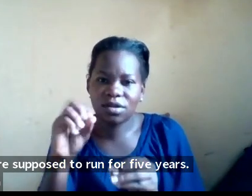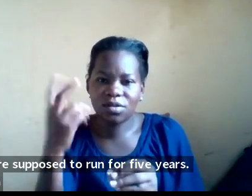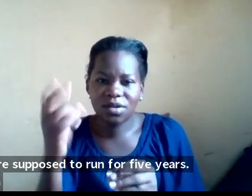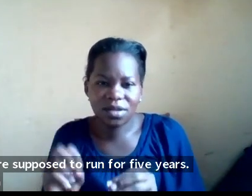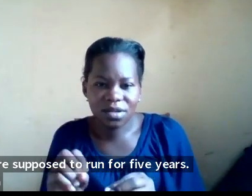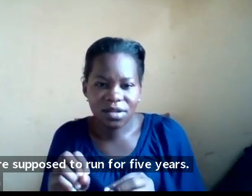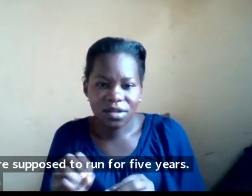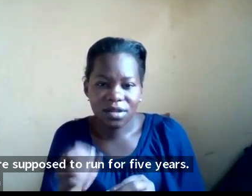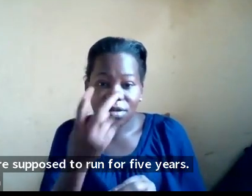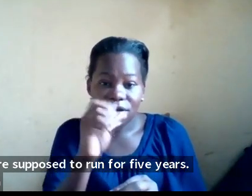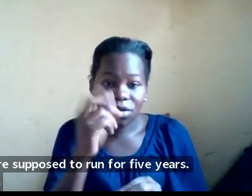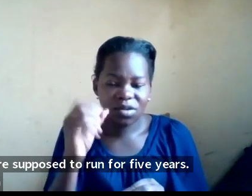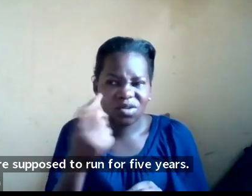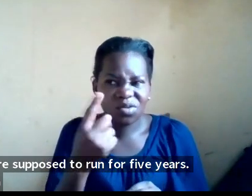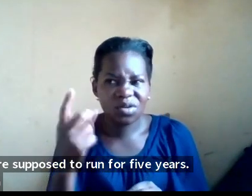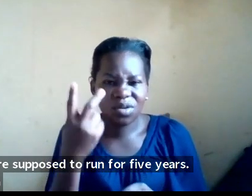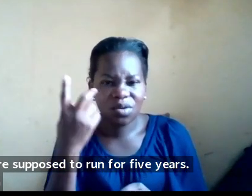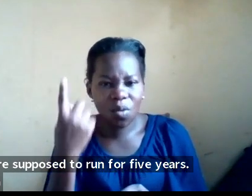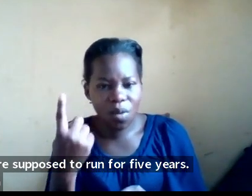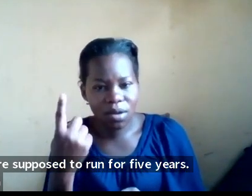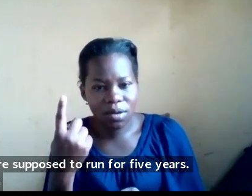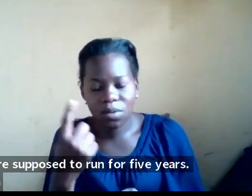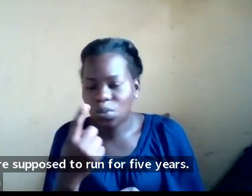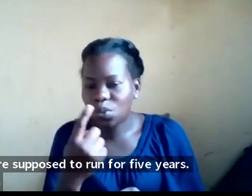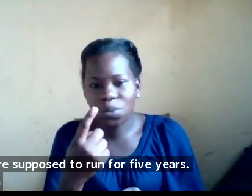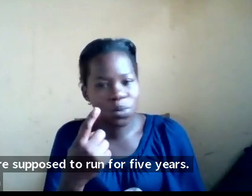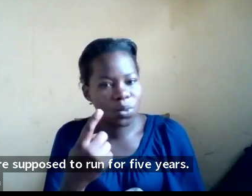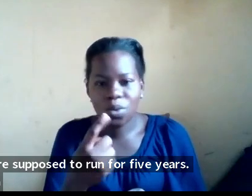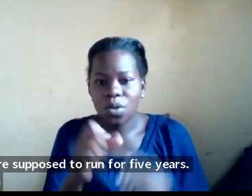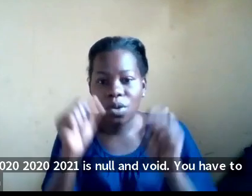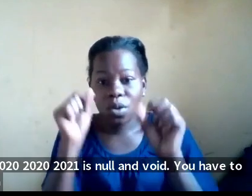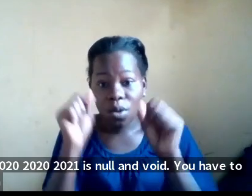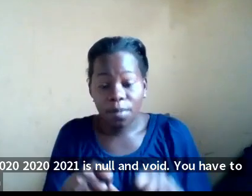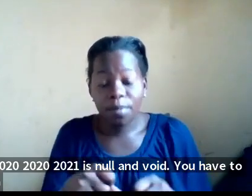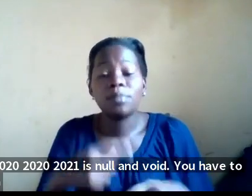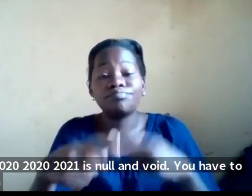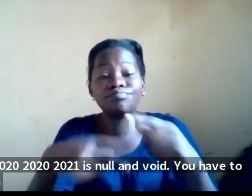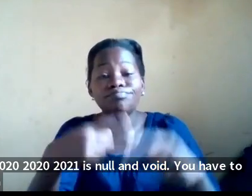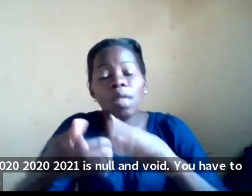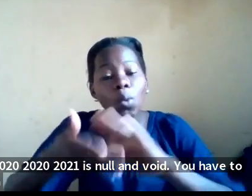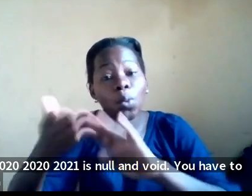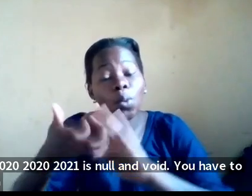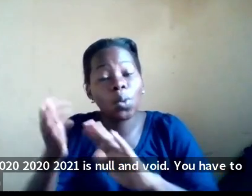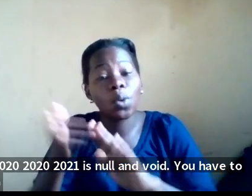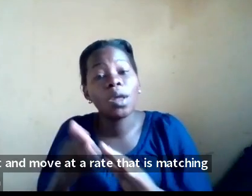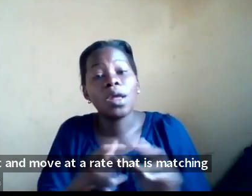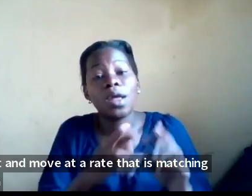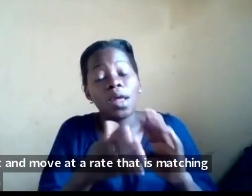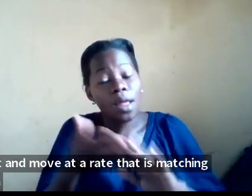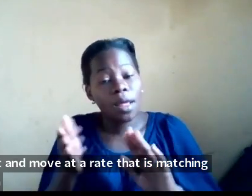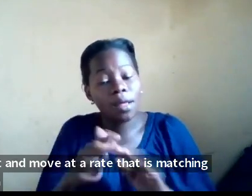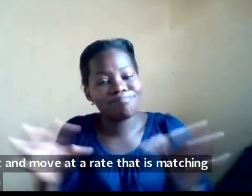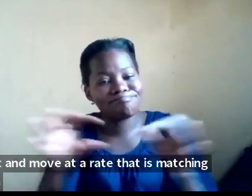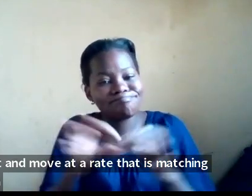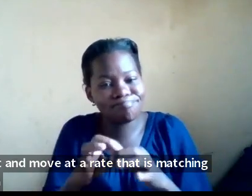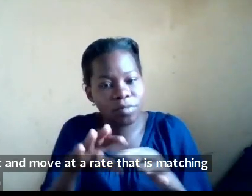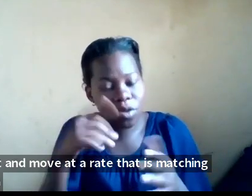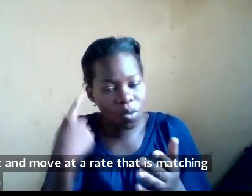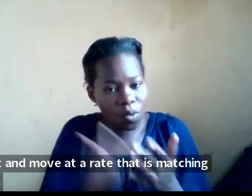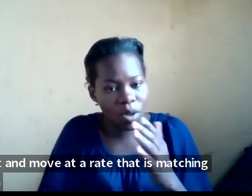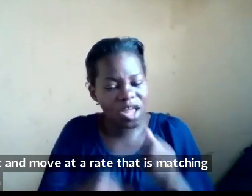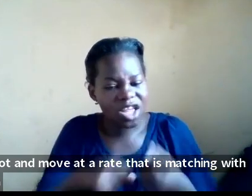2020 and 2021, it's null and void. You have to pivot and move at a rate that is matching with whatever challenges